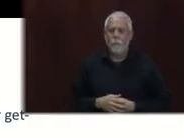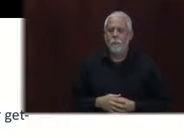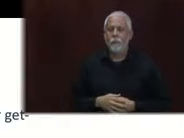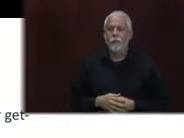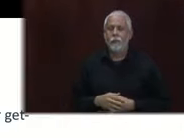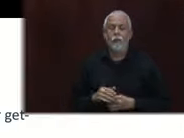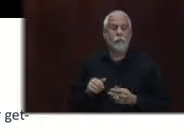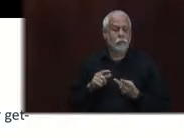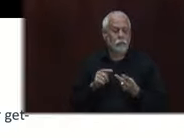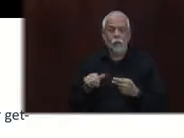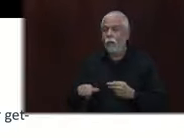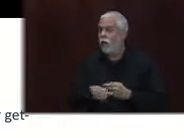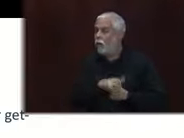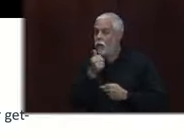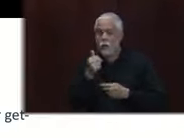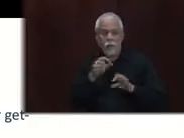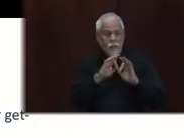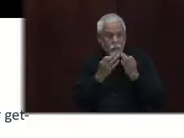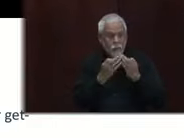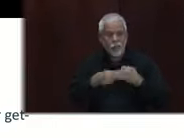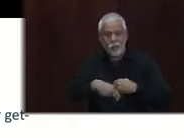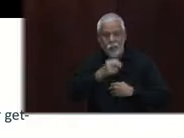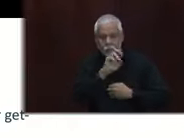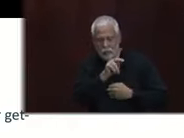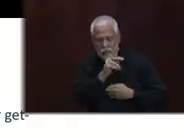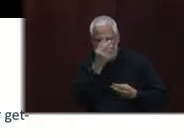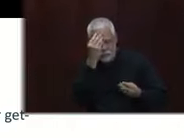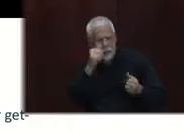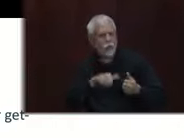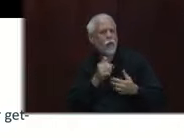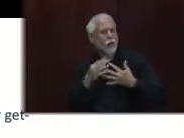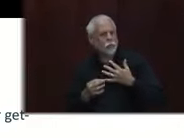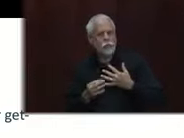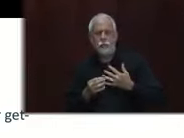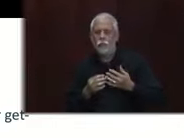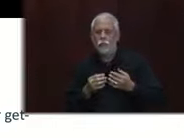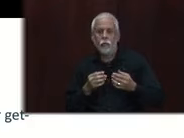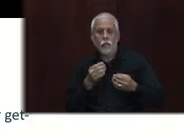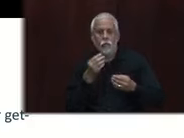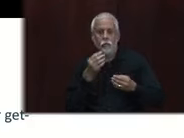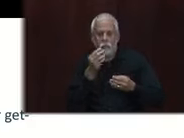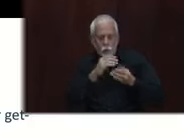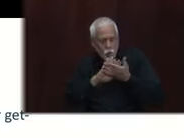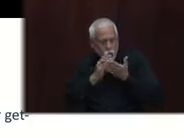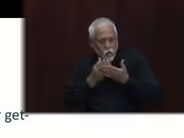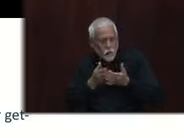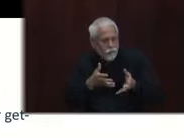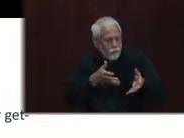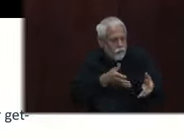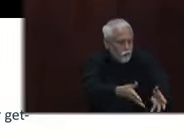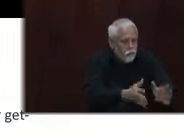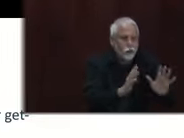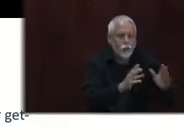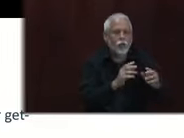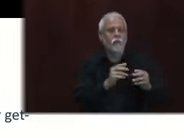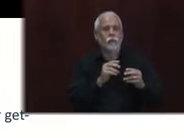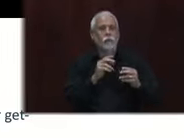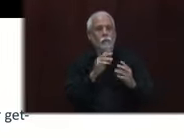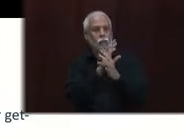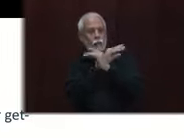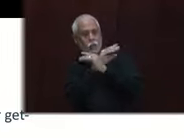Consider alternatives for family members that are in high-risk groups, like dropping your favorite dish off at their door or virtual